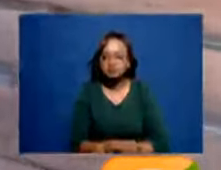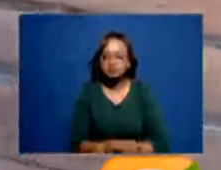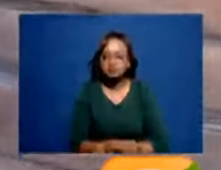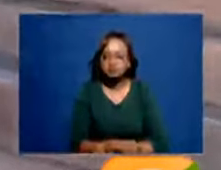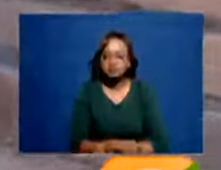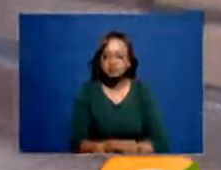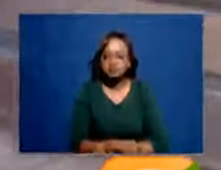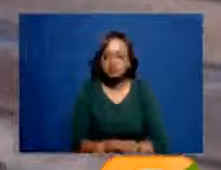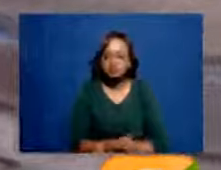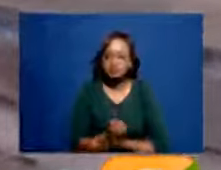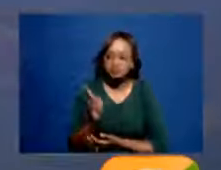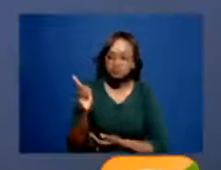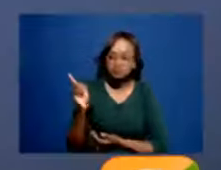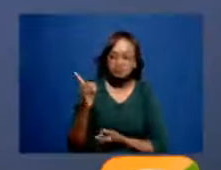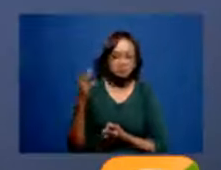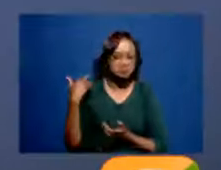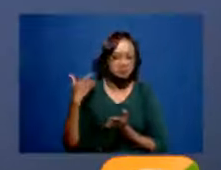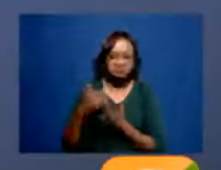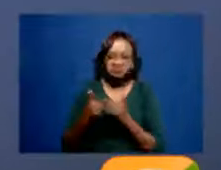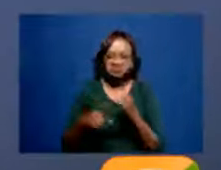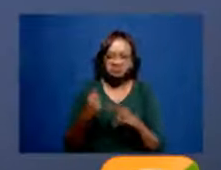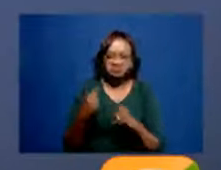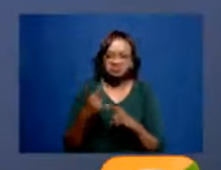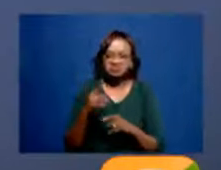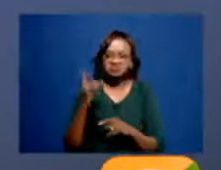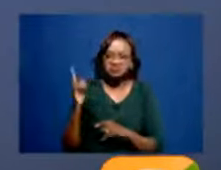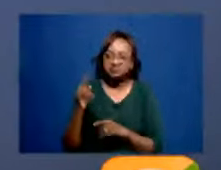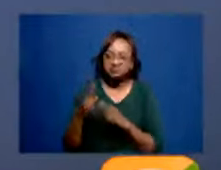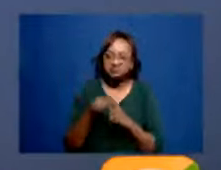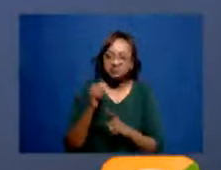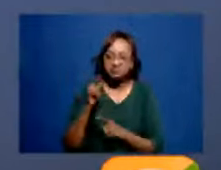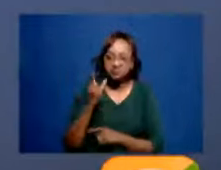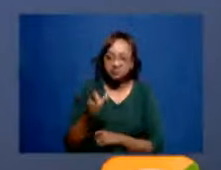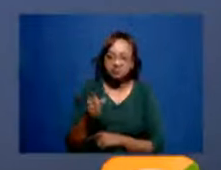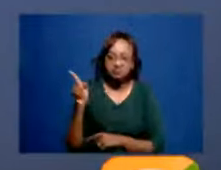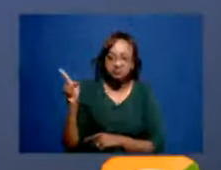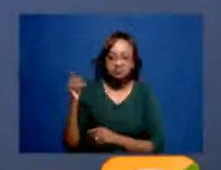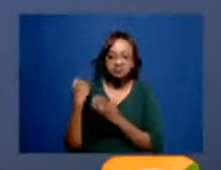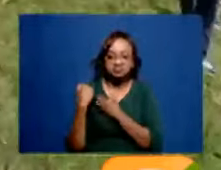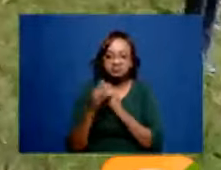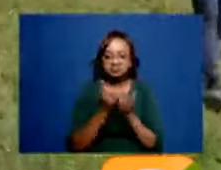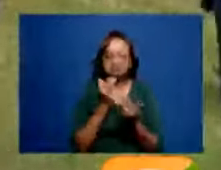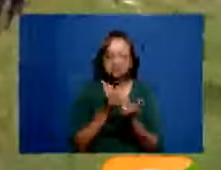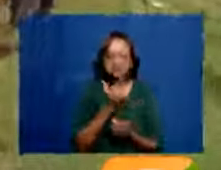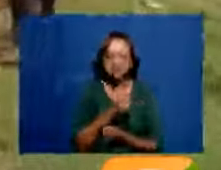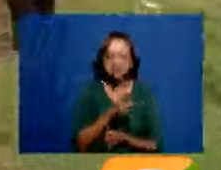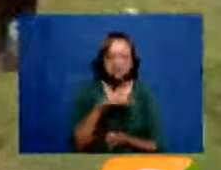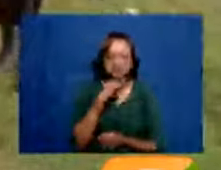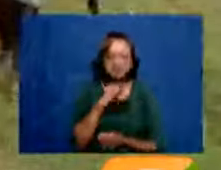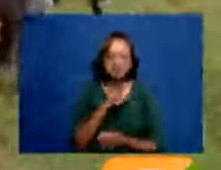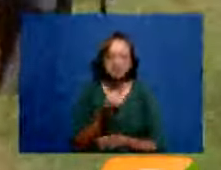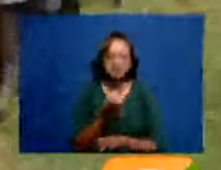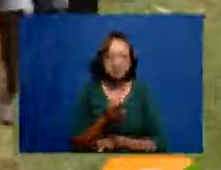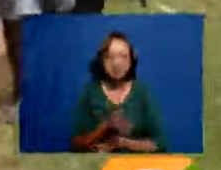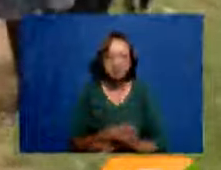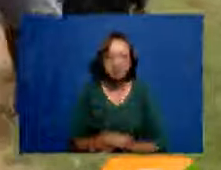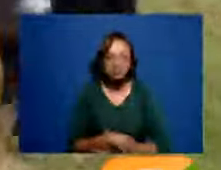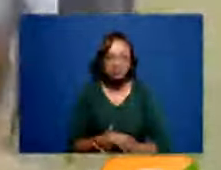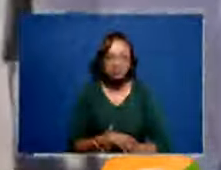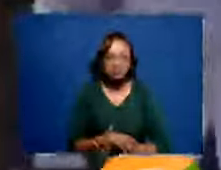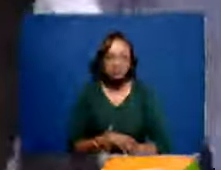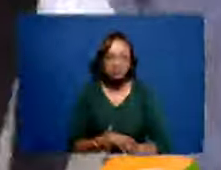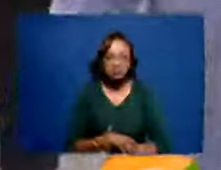Inacio, a bullfighting champion, is said to have attacked its caretaker, killing him instantly.